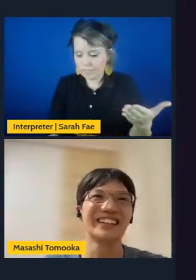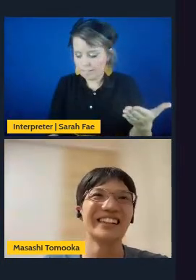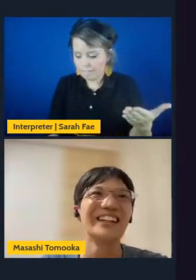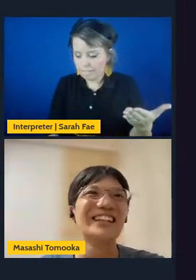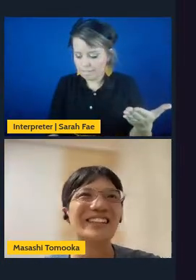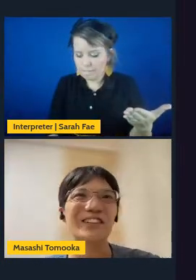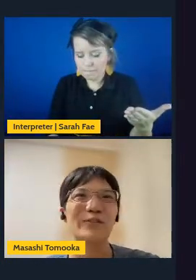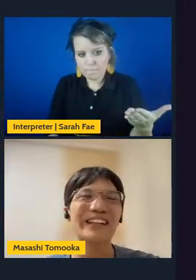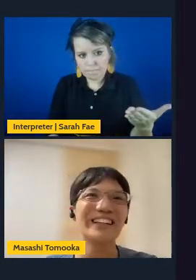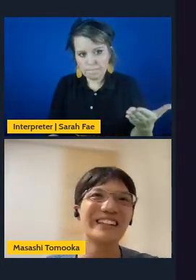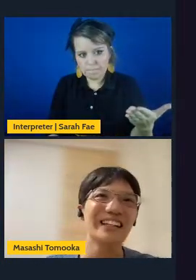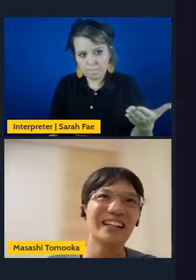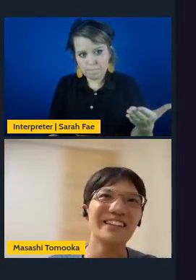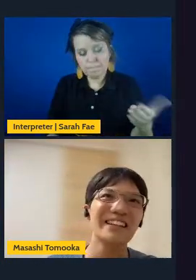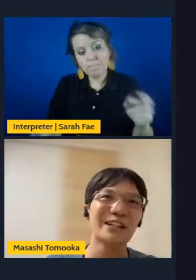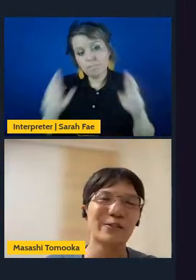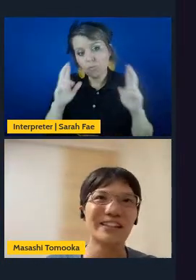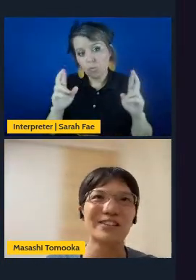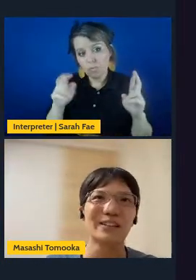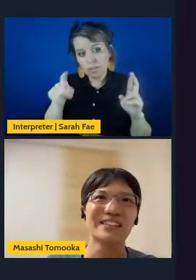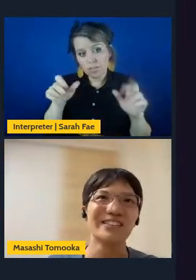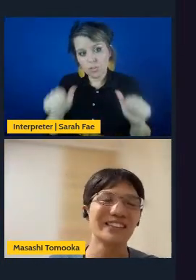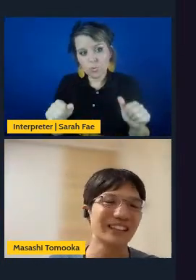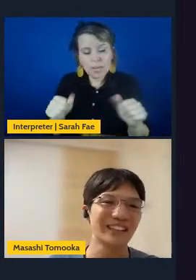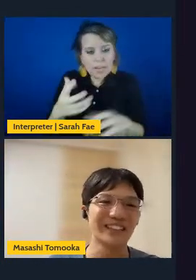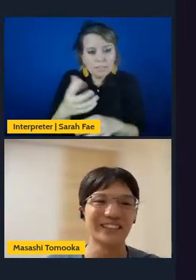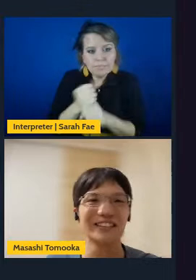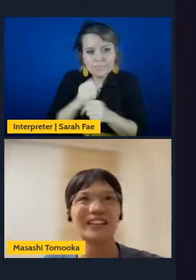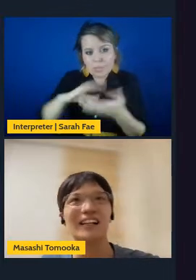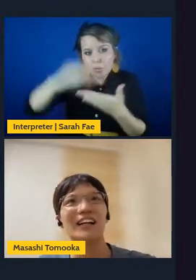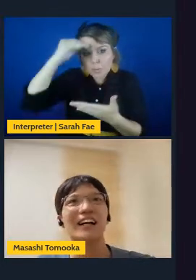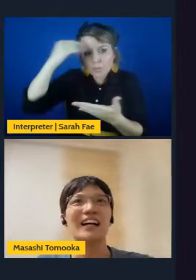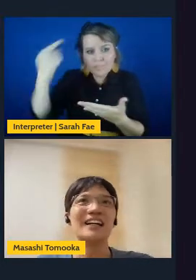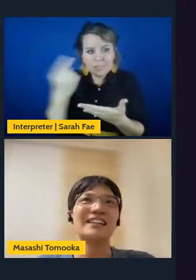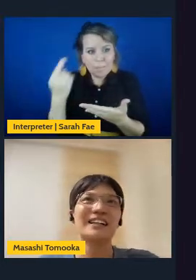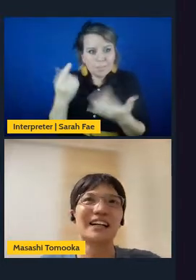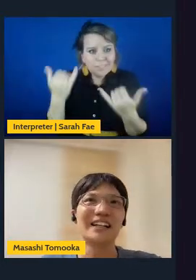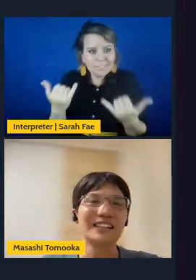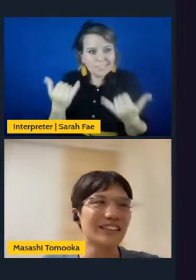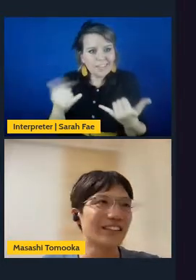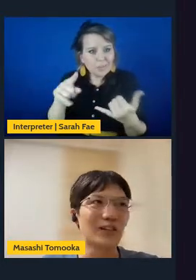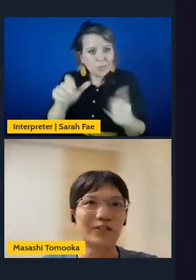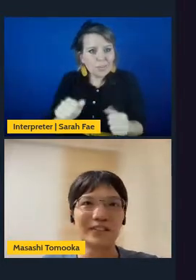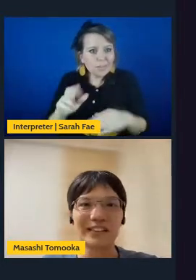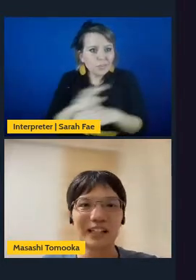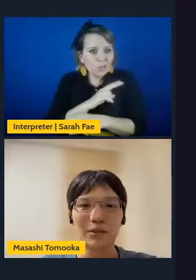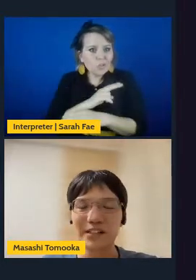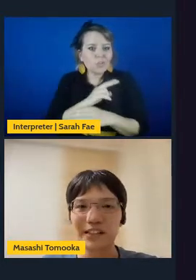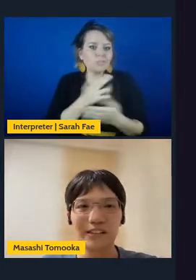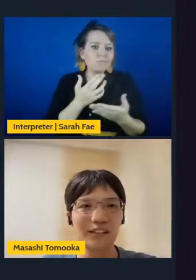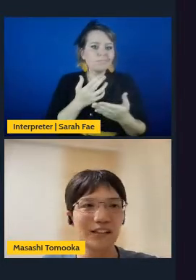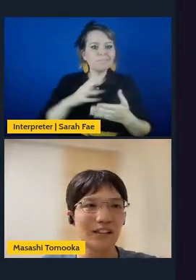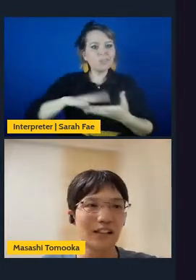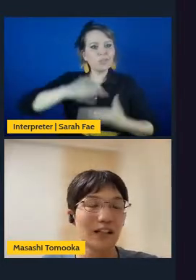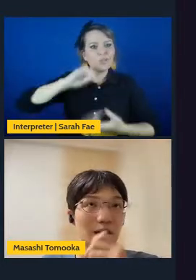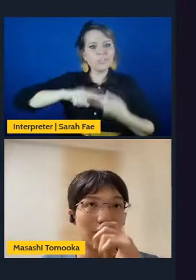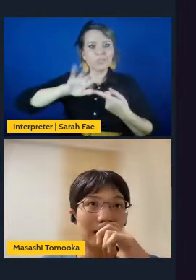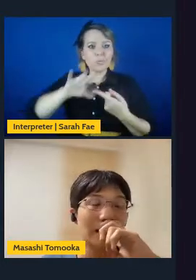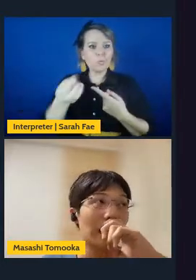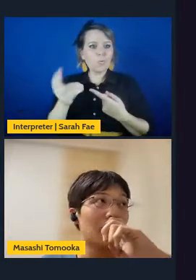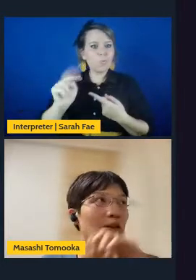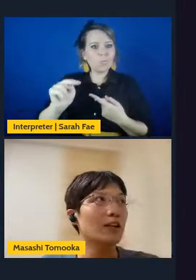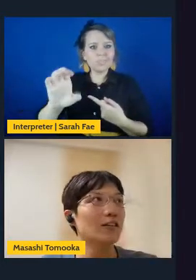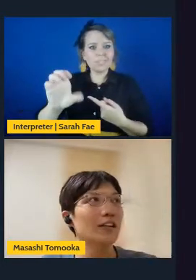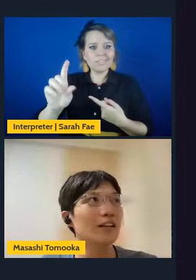this track. So hopefully you can get takeaways from this talk and use the learnings in your own CDK project.